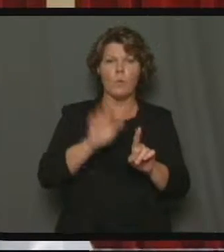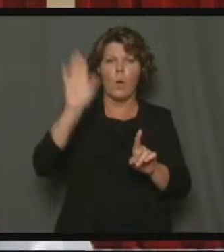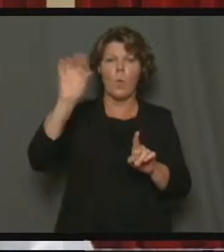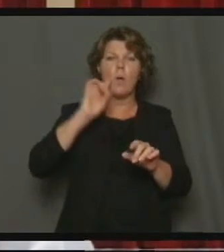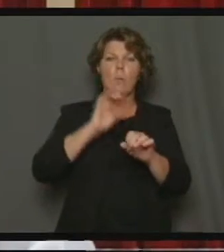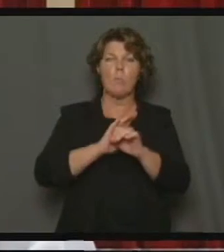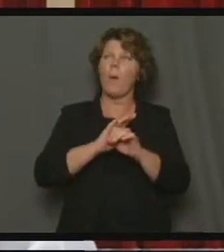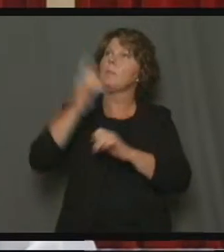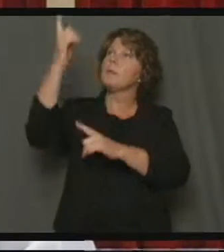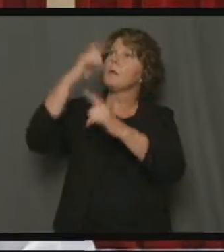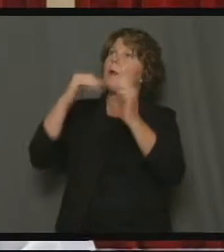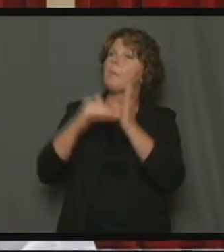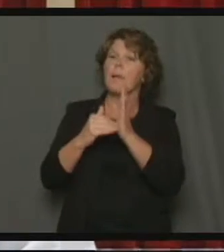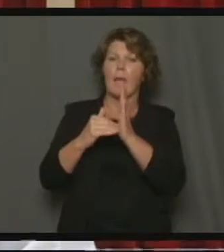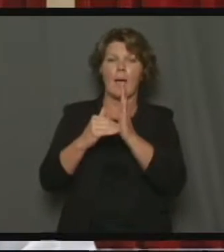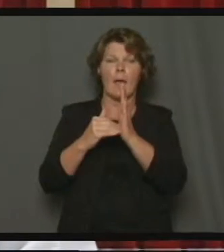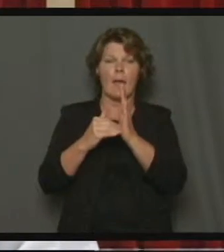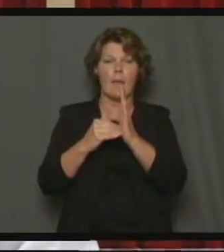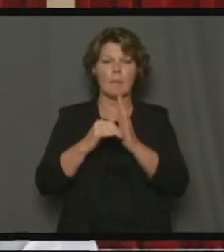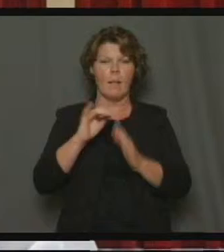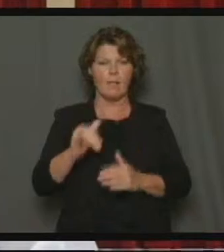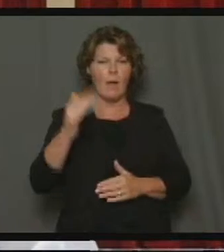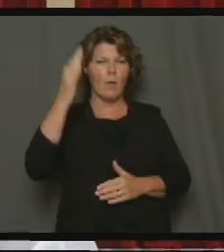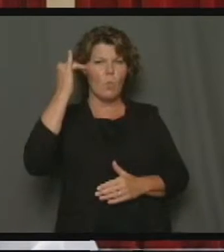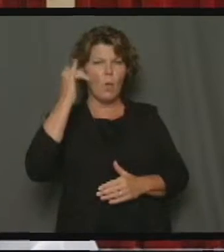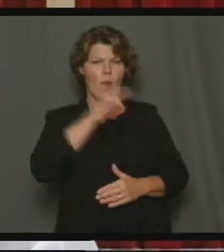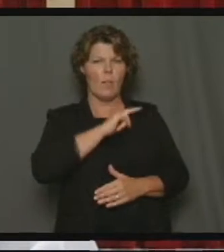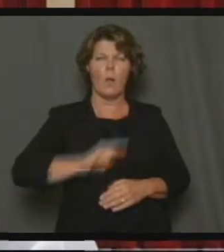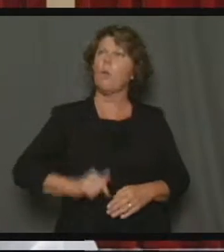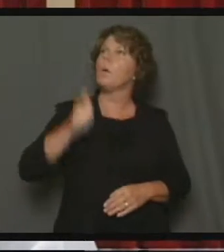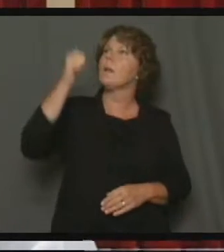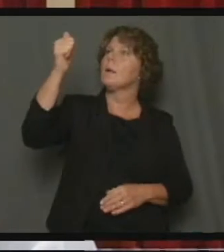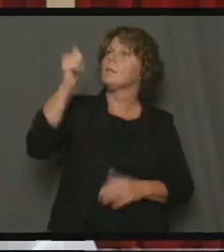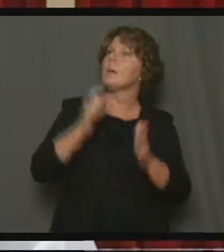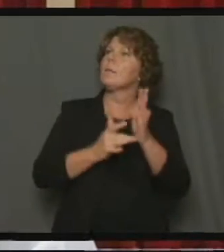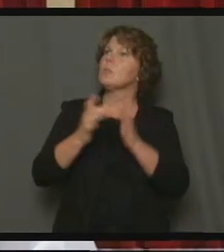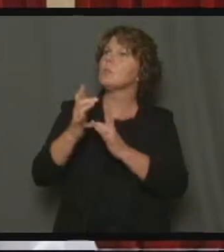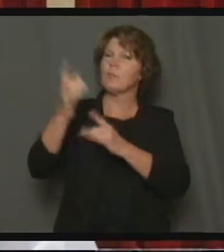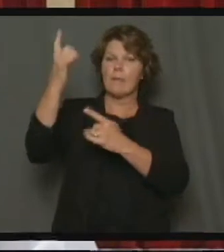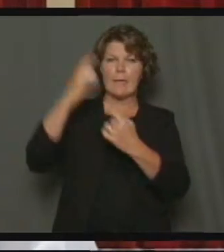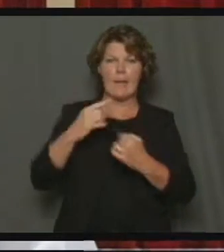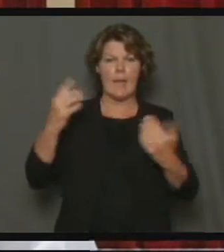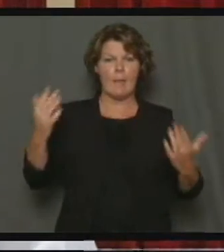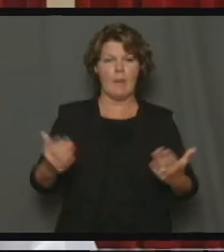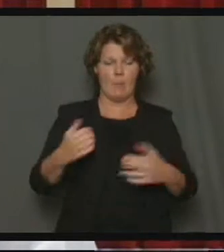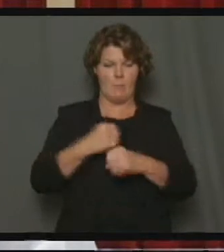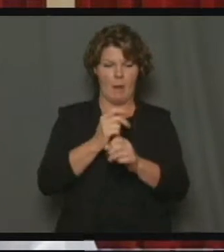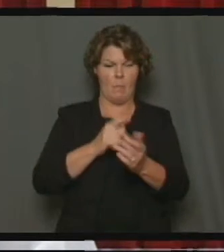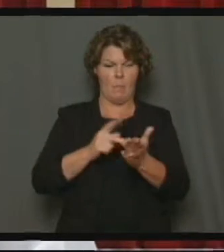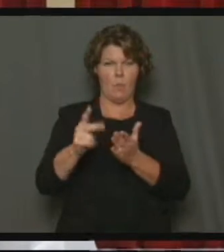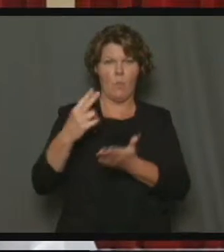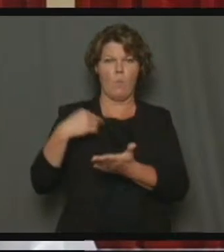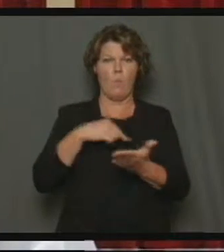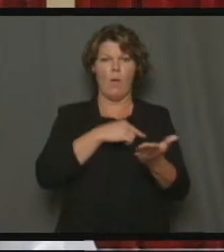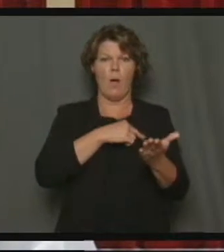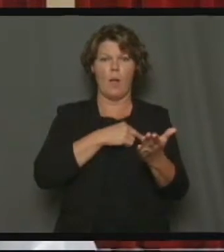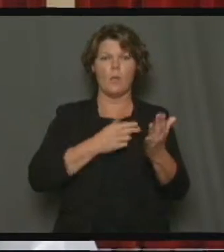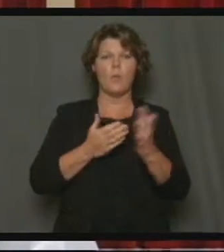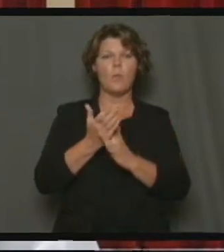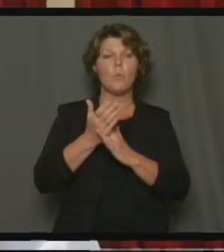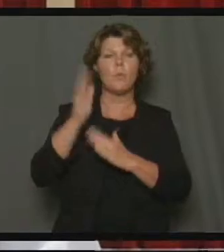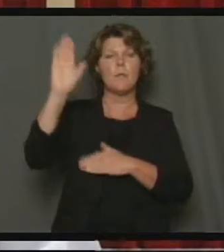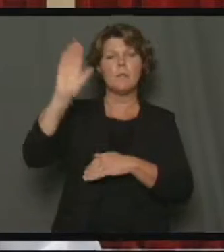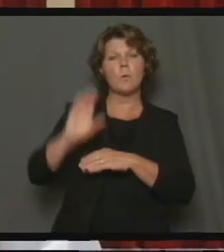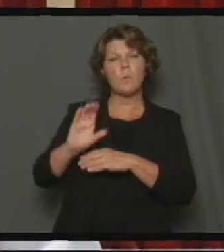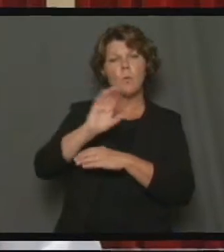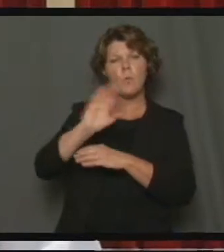himself. This was the point of it all. The Lord himself, Jesus, came to refine and purify us by his cross.